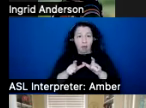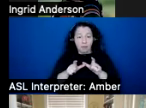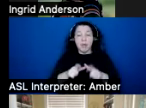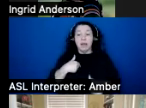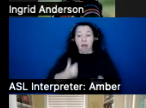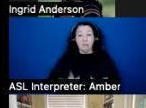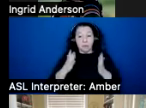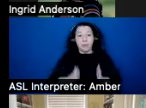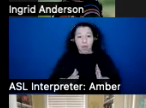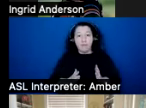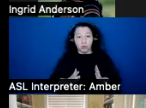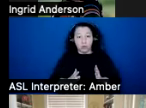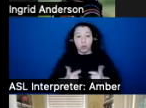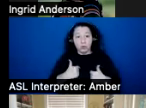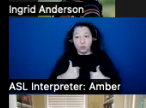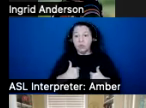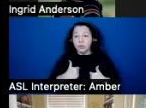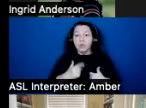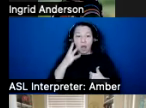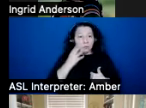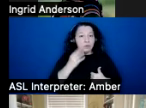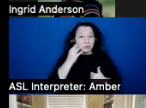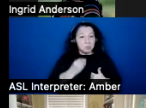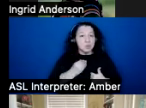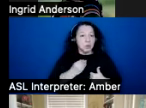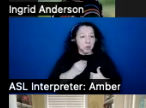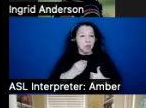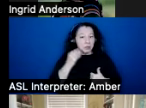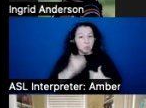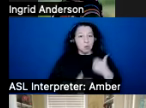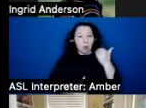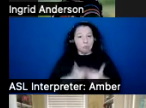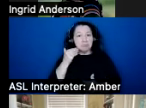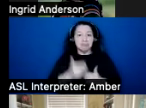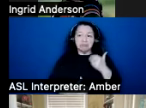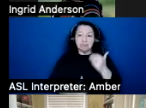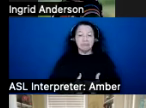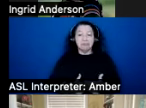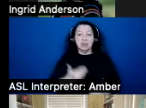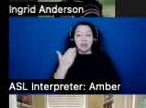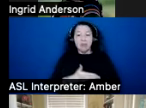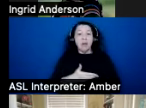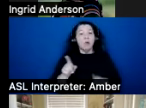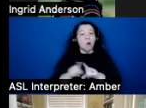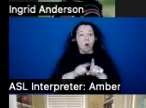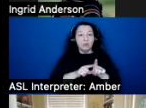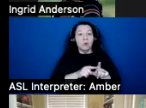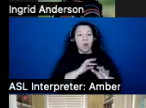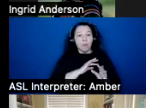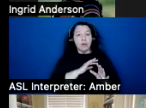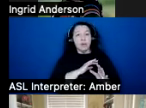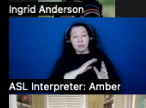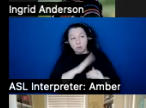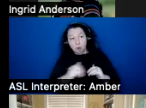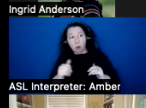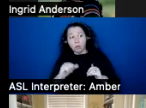have gone through this, the process there. And I also have been pulled to these jobs for victim